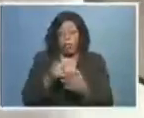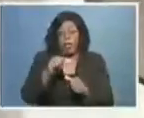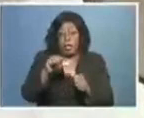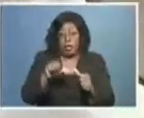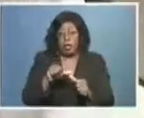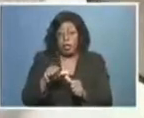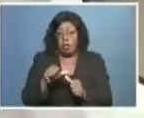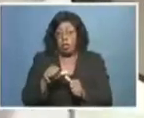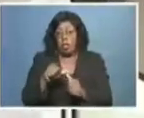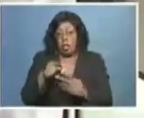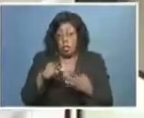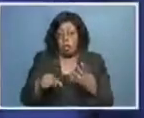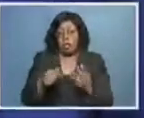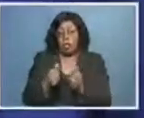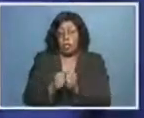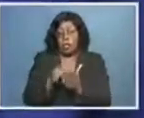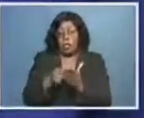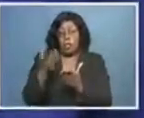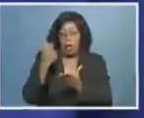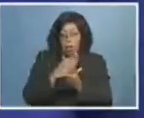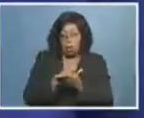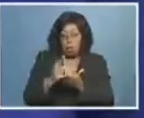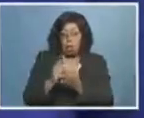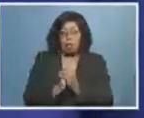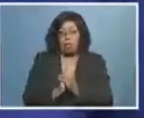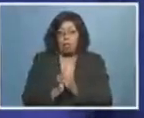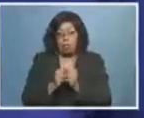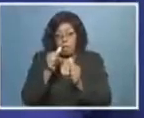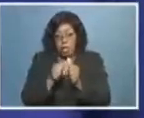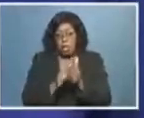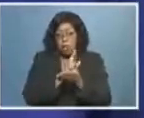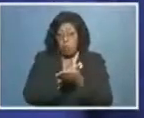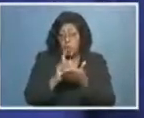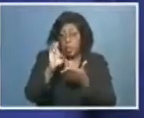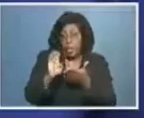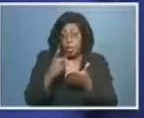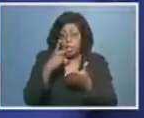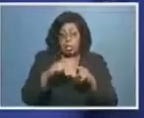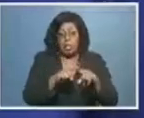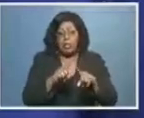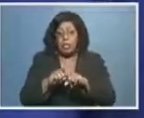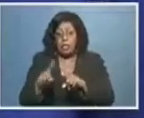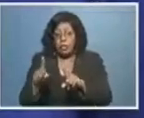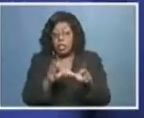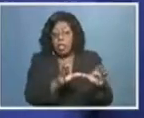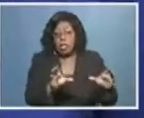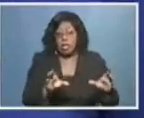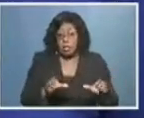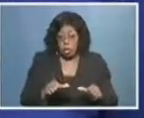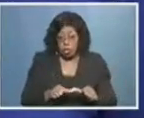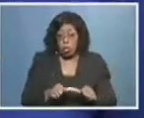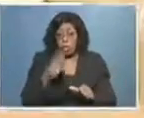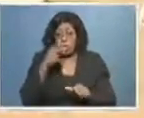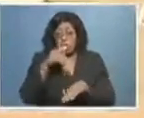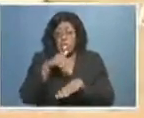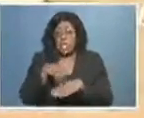over the past few weeks. From weekend to weekend, you will find us in the various constituencies. You're going to find us in the